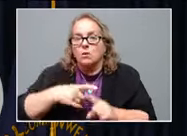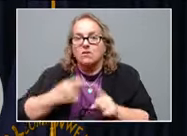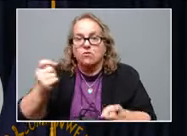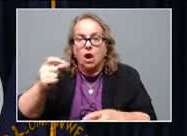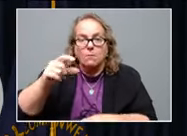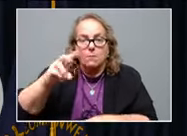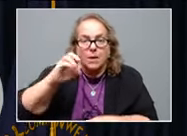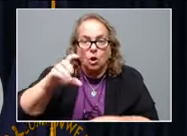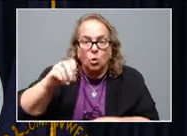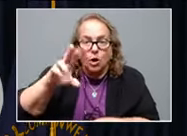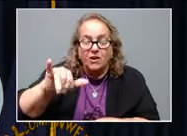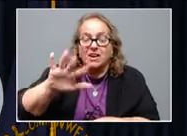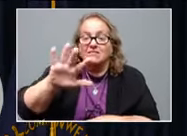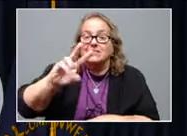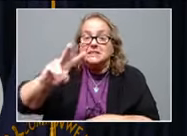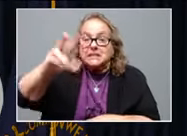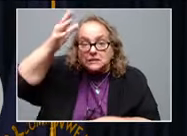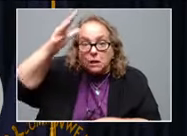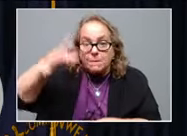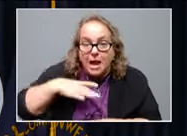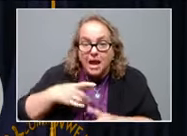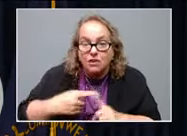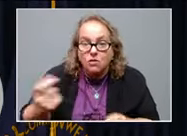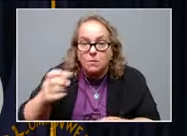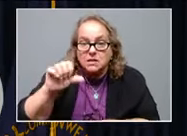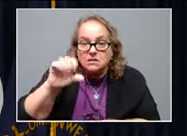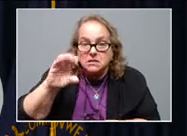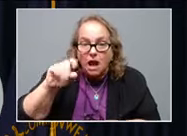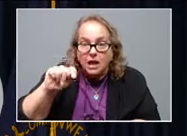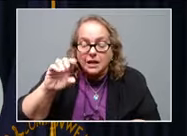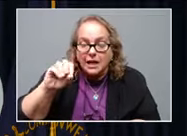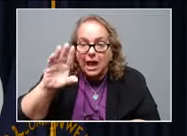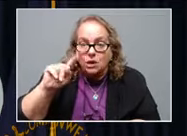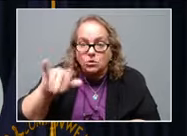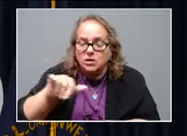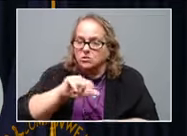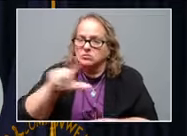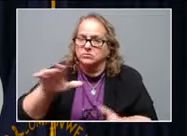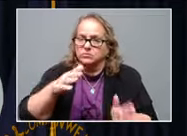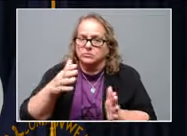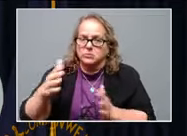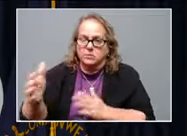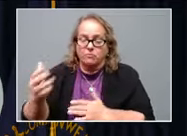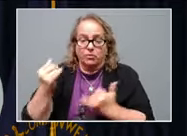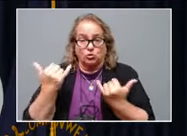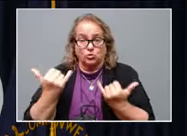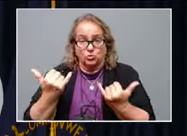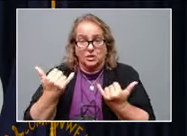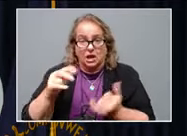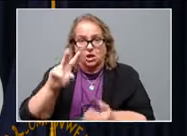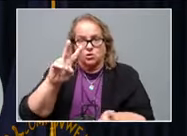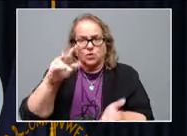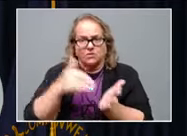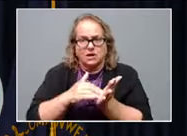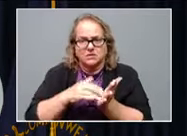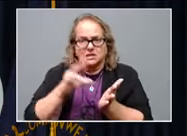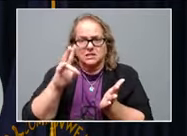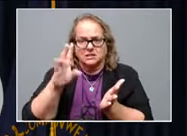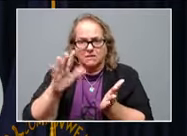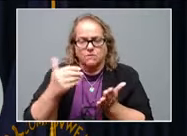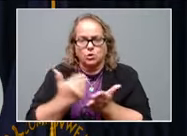from Scott County. And then there's today's 2,075 new cases